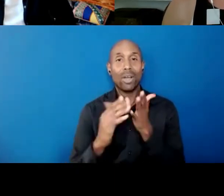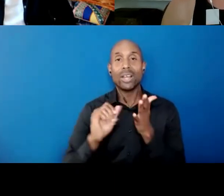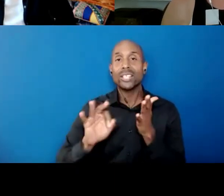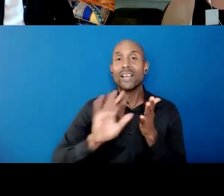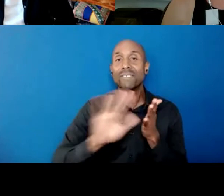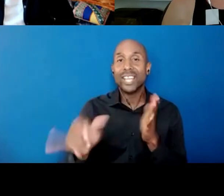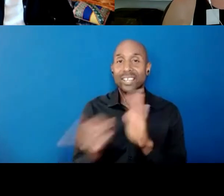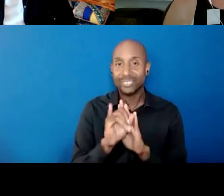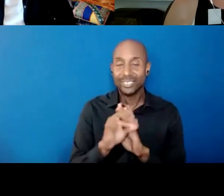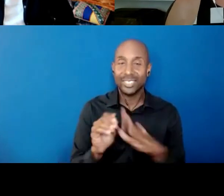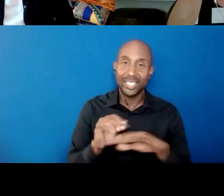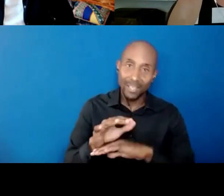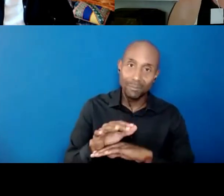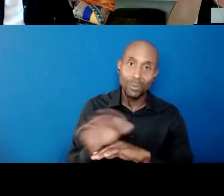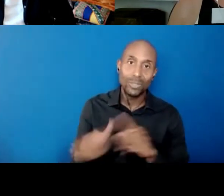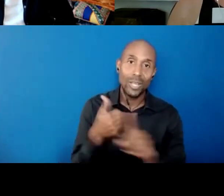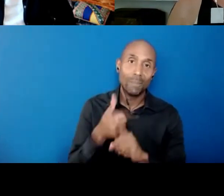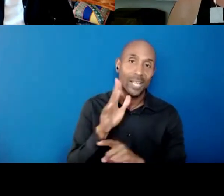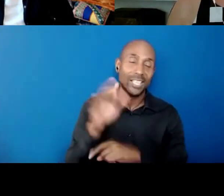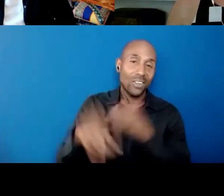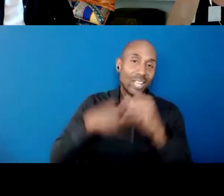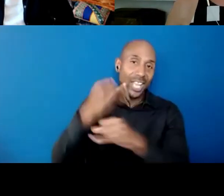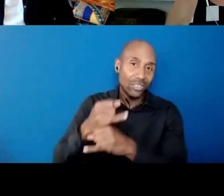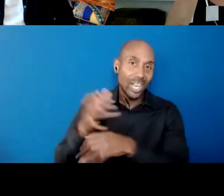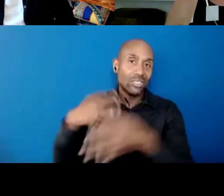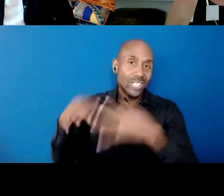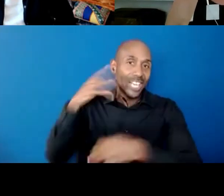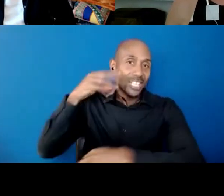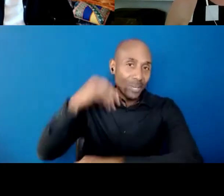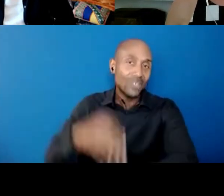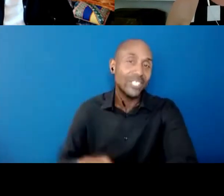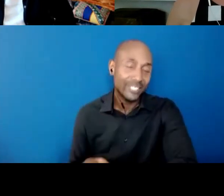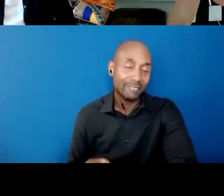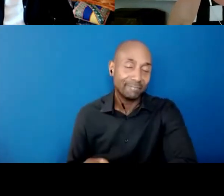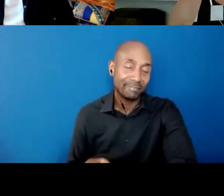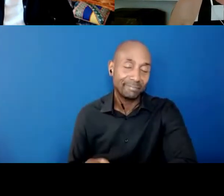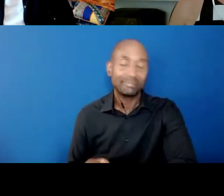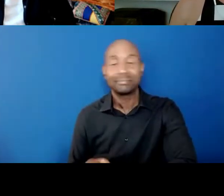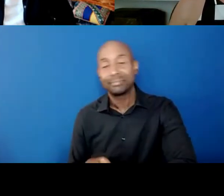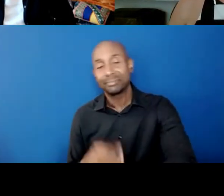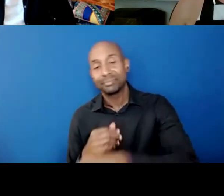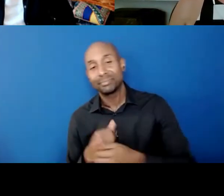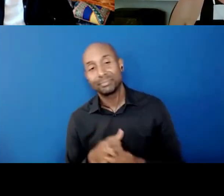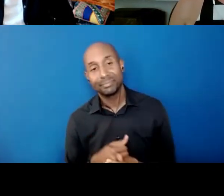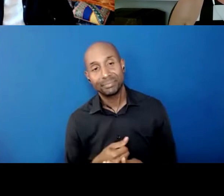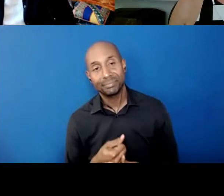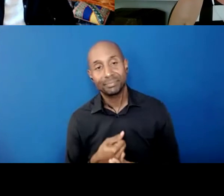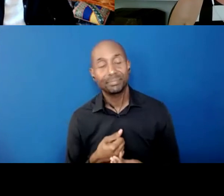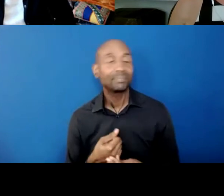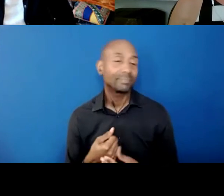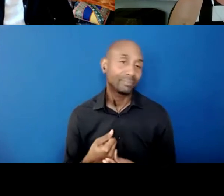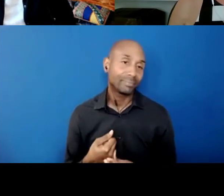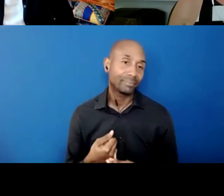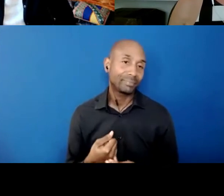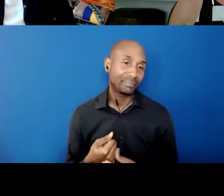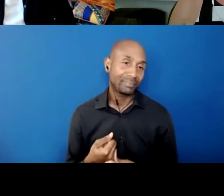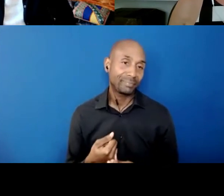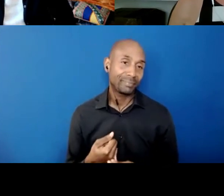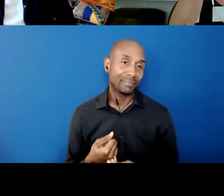influenced their international exchange program and vice versa. And so we're always looking for more